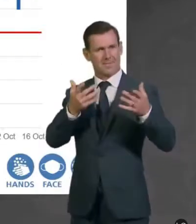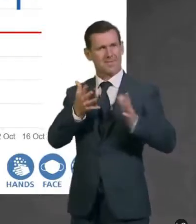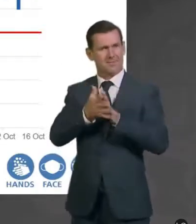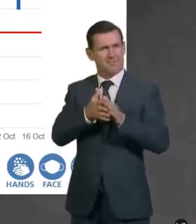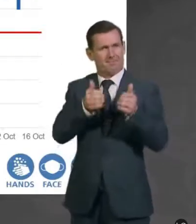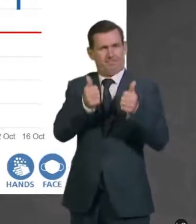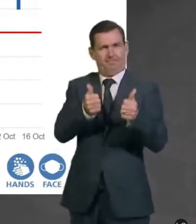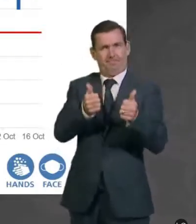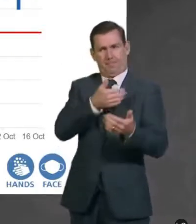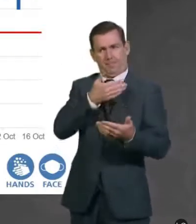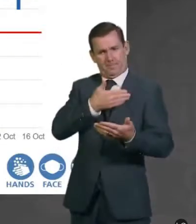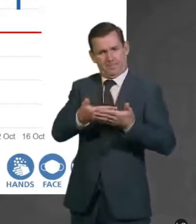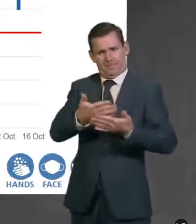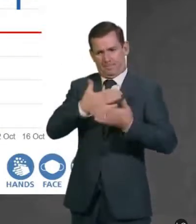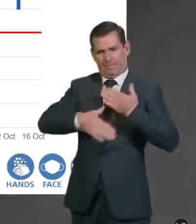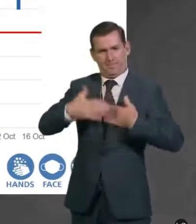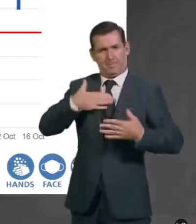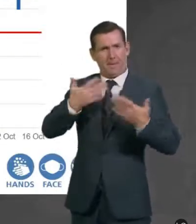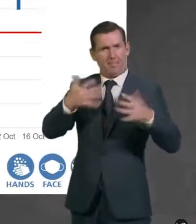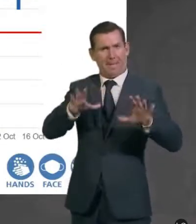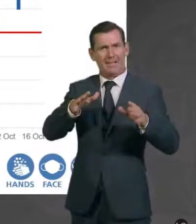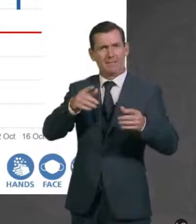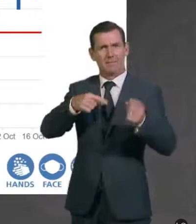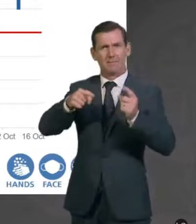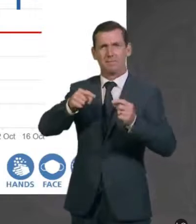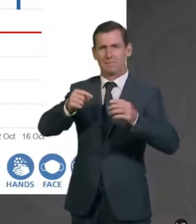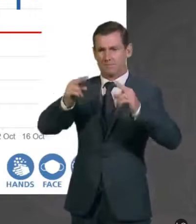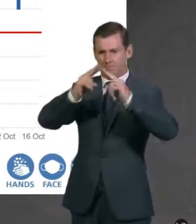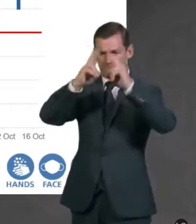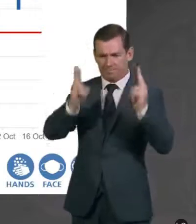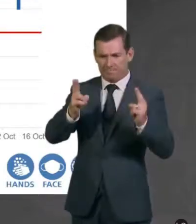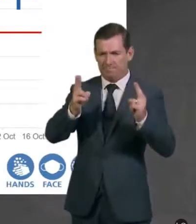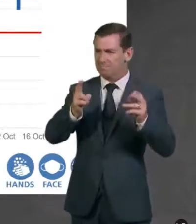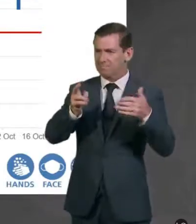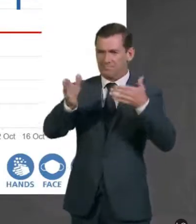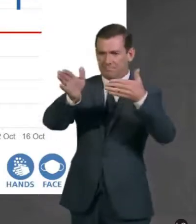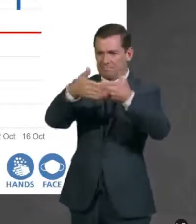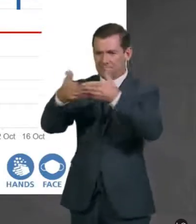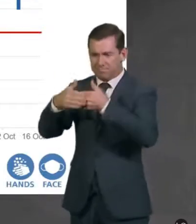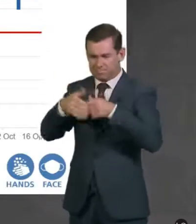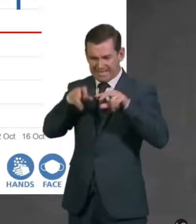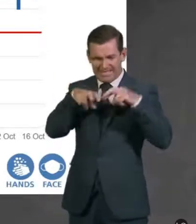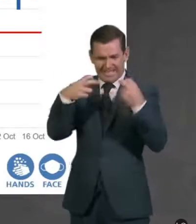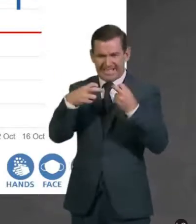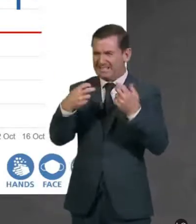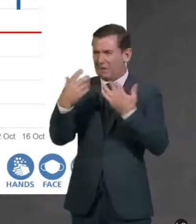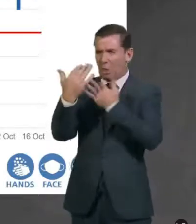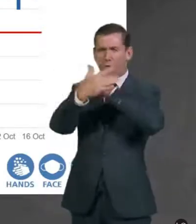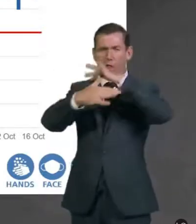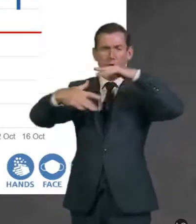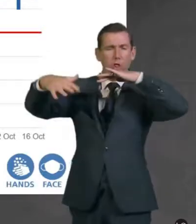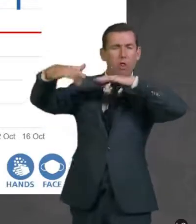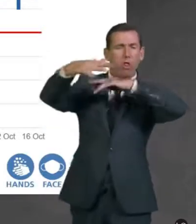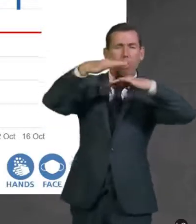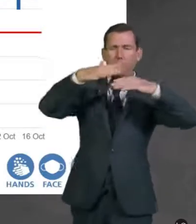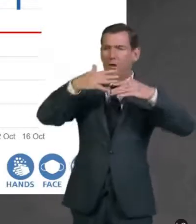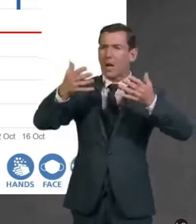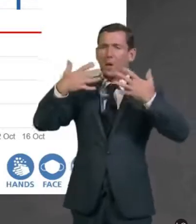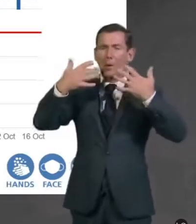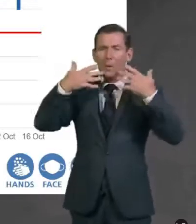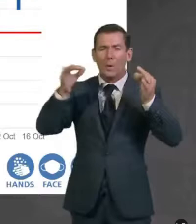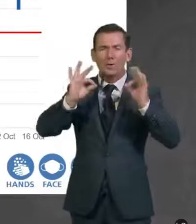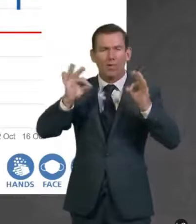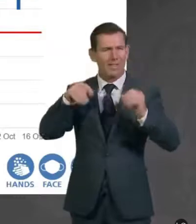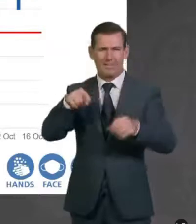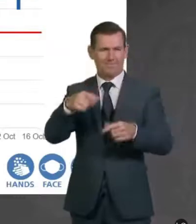more likely to do so, poorly ventilated and so on, and making sure that people who've got the infection isolate. But we're not where